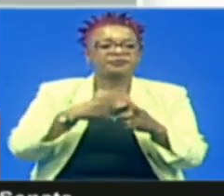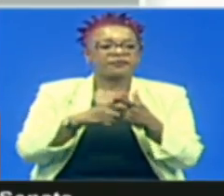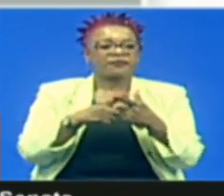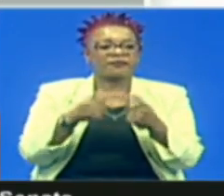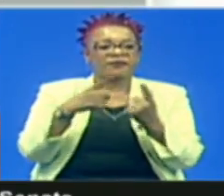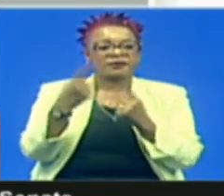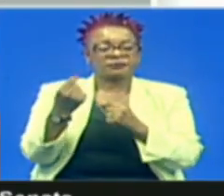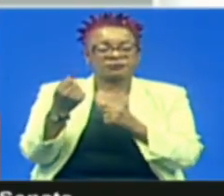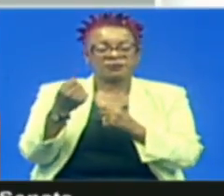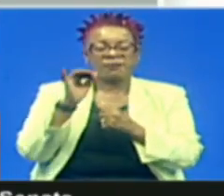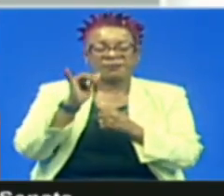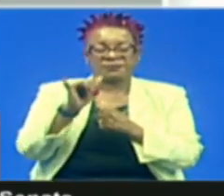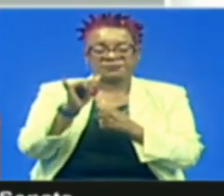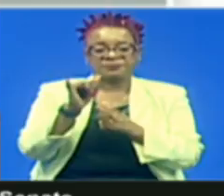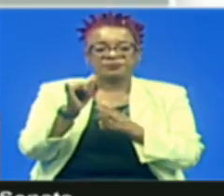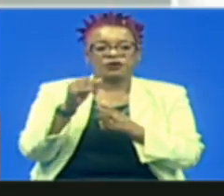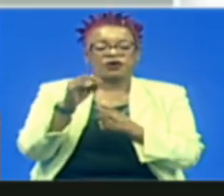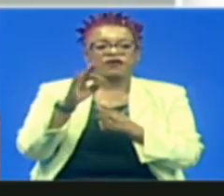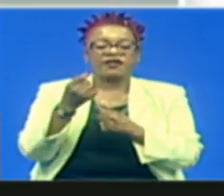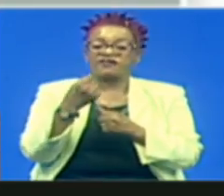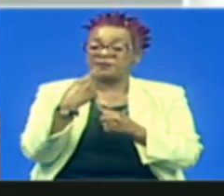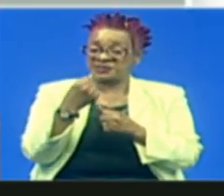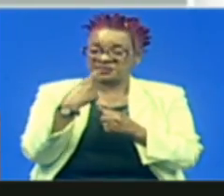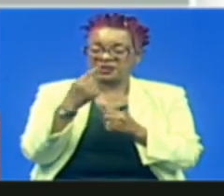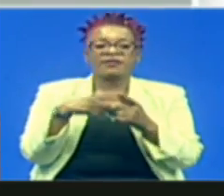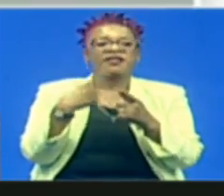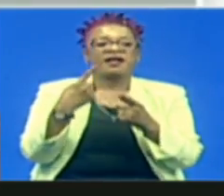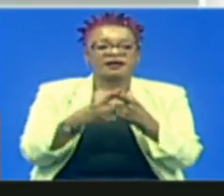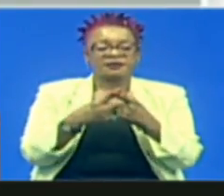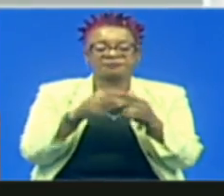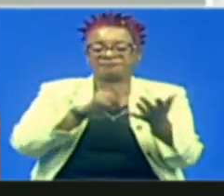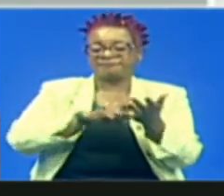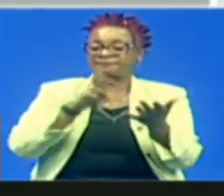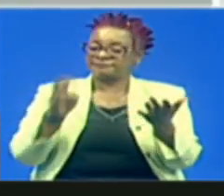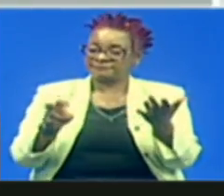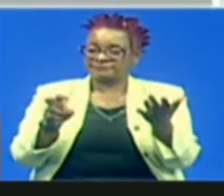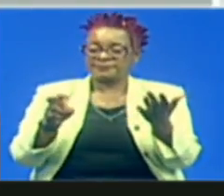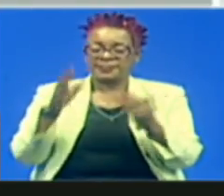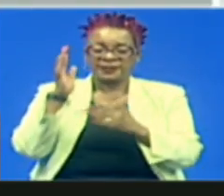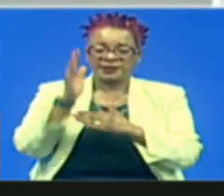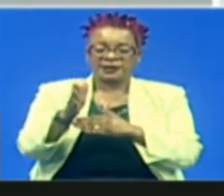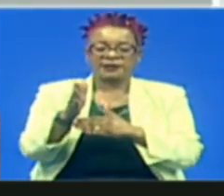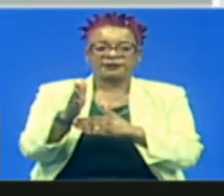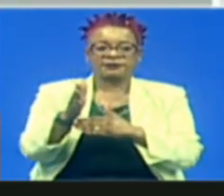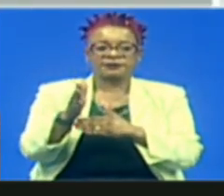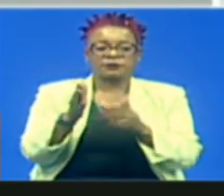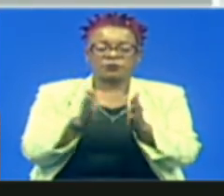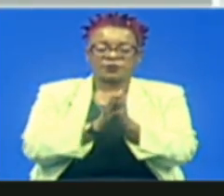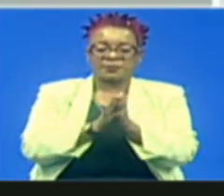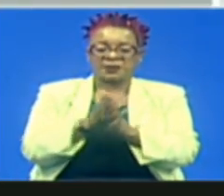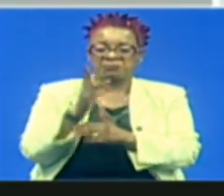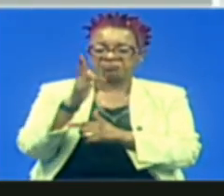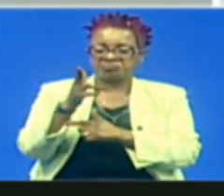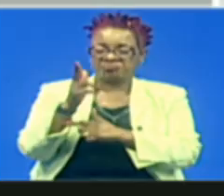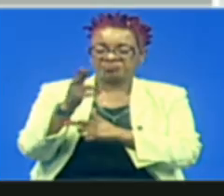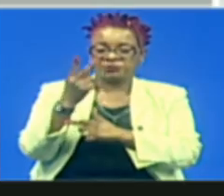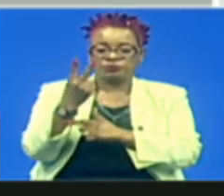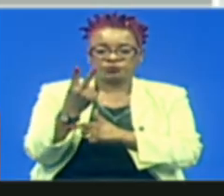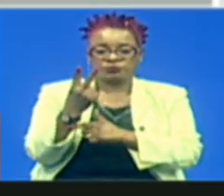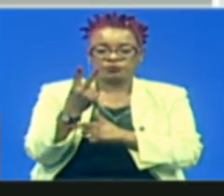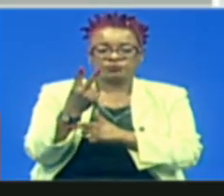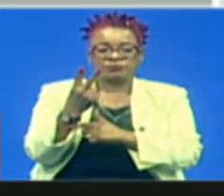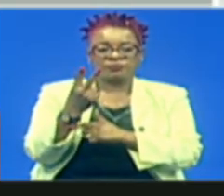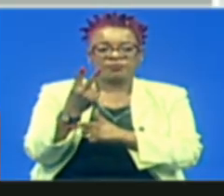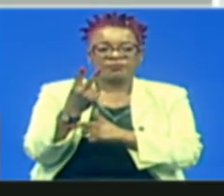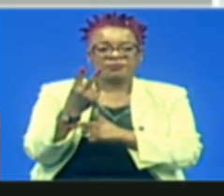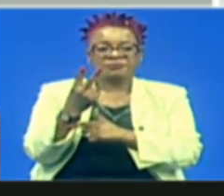the proprietors of the pharmacy. He had then stepped out straight into a gunman who fired two bullets into him. Mboya